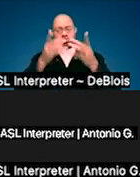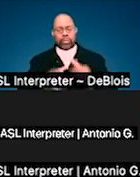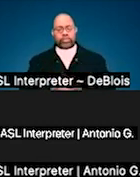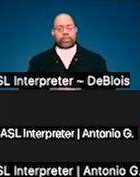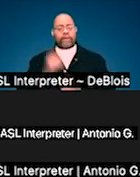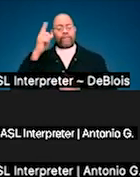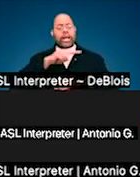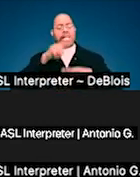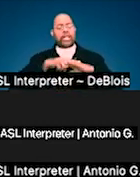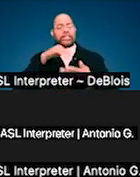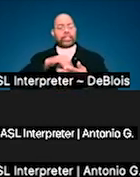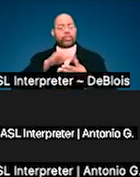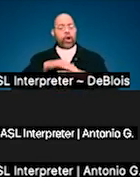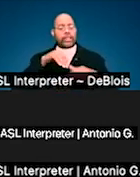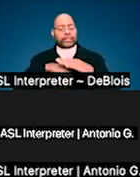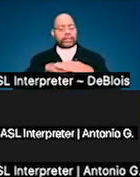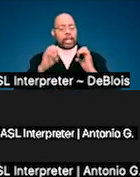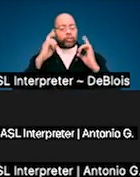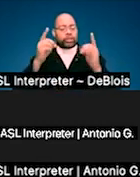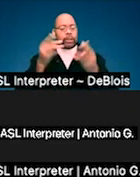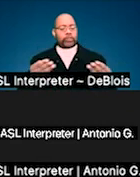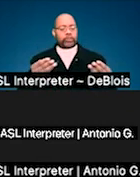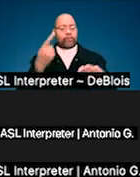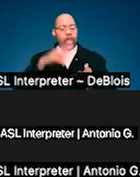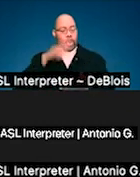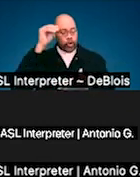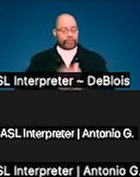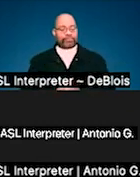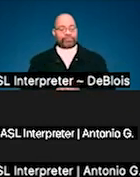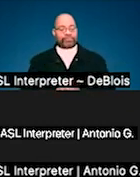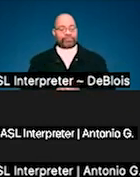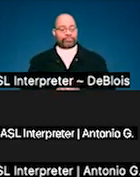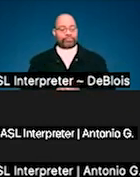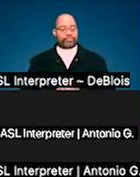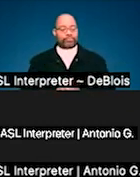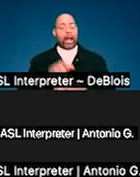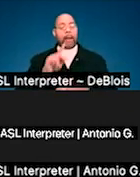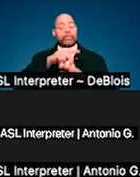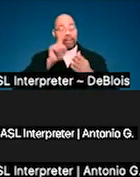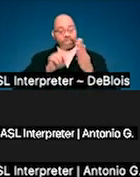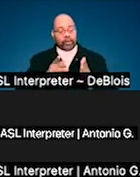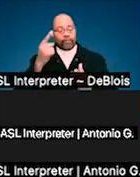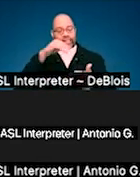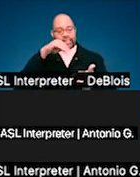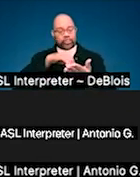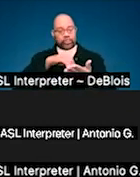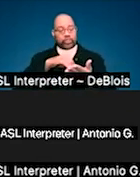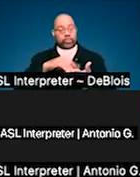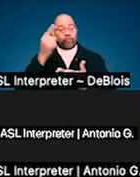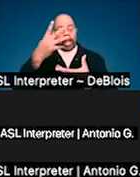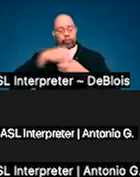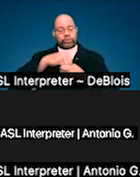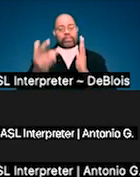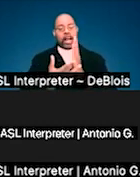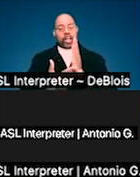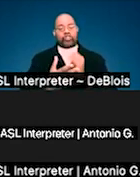the National Center on Accessible Educational Materials for Learning, and principal investigator for the Center on Inclusive